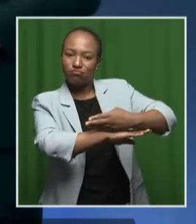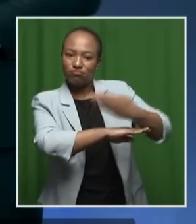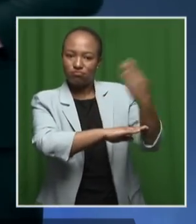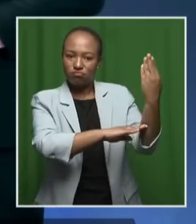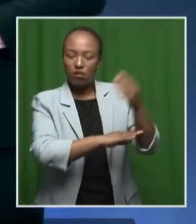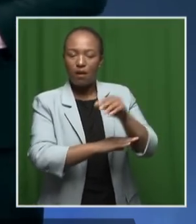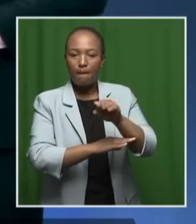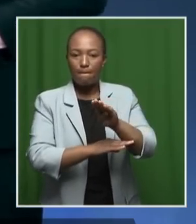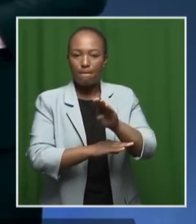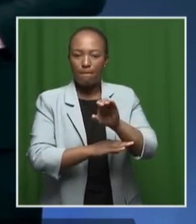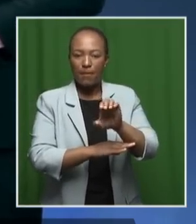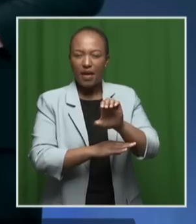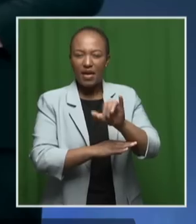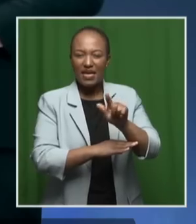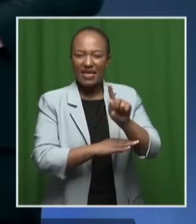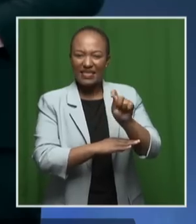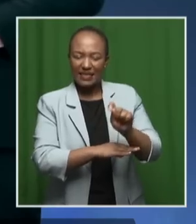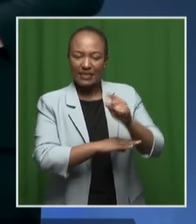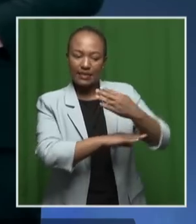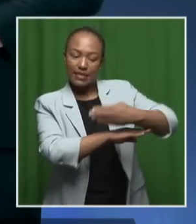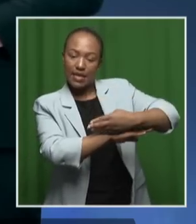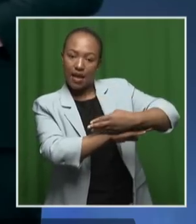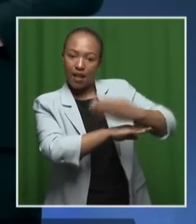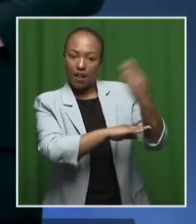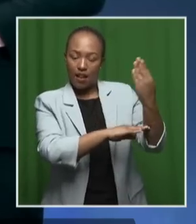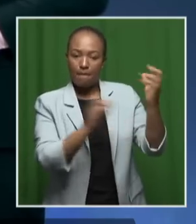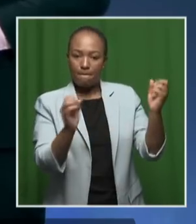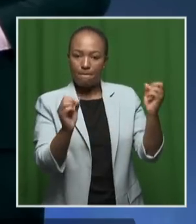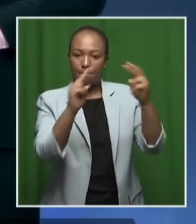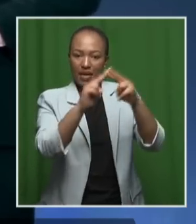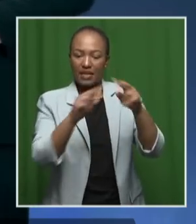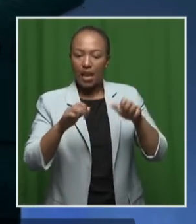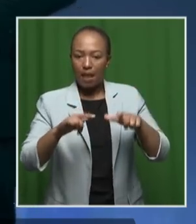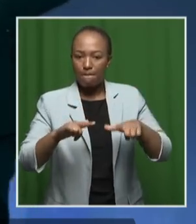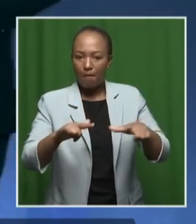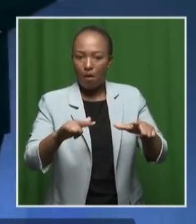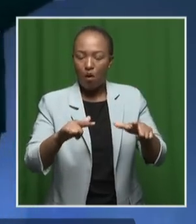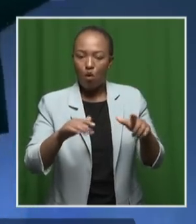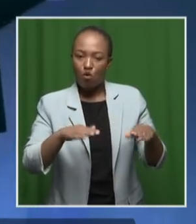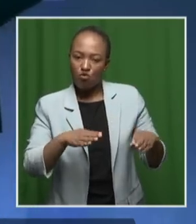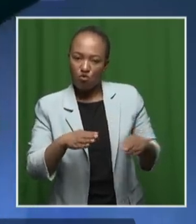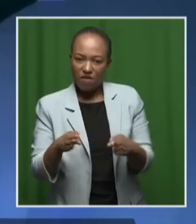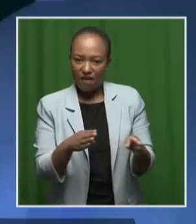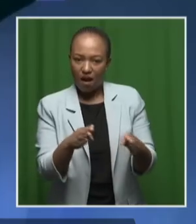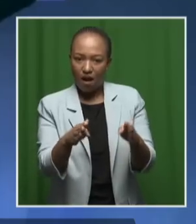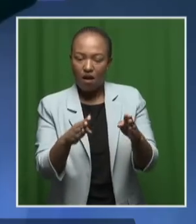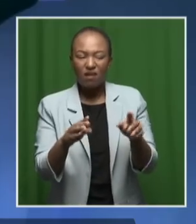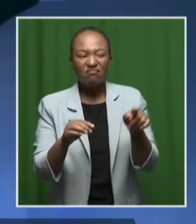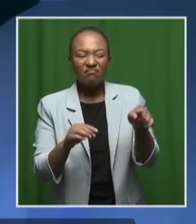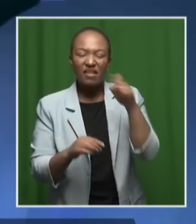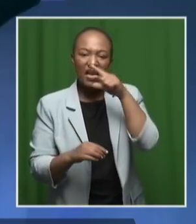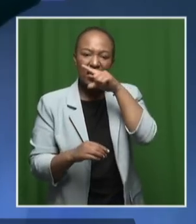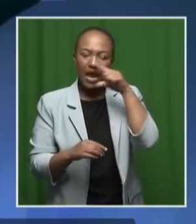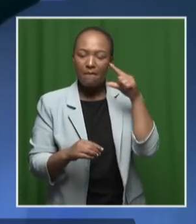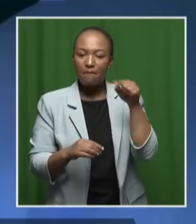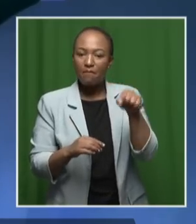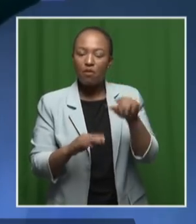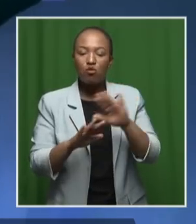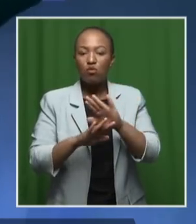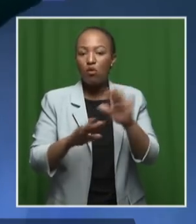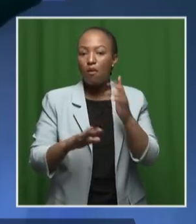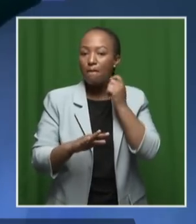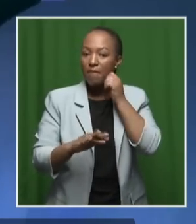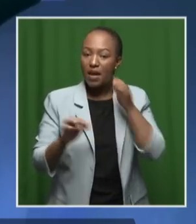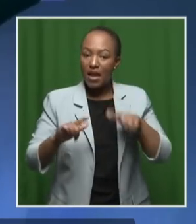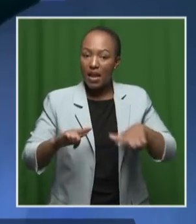a bridge over the Limpopo River in a place that's colloquially known as no man's land. Right. Because it's neither